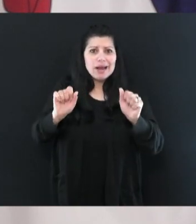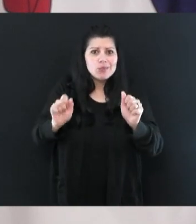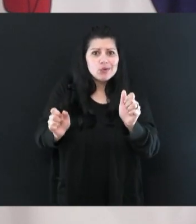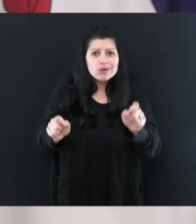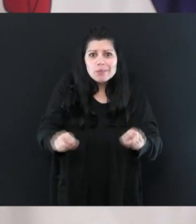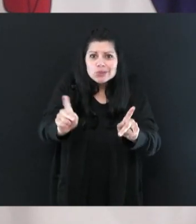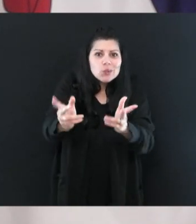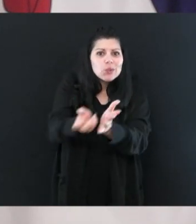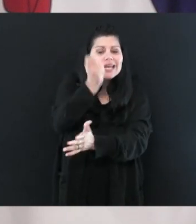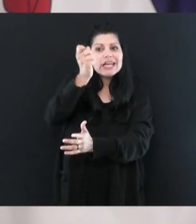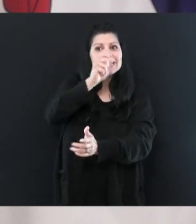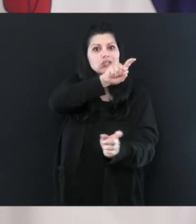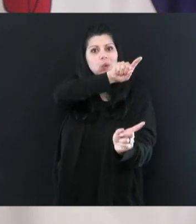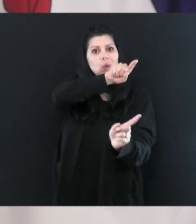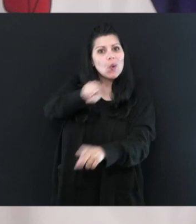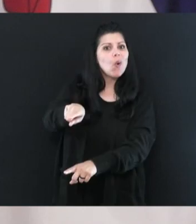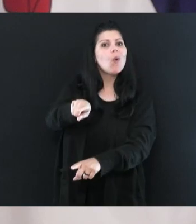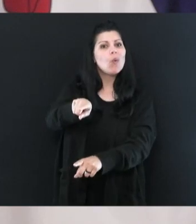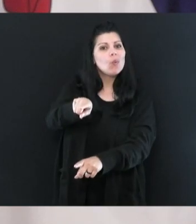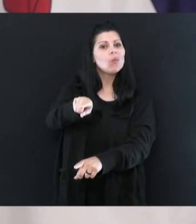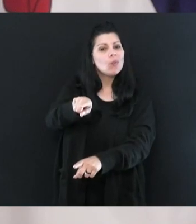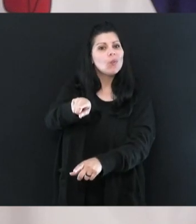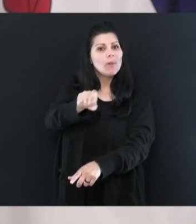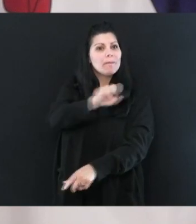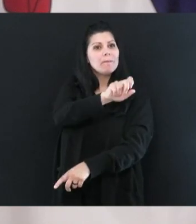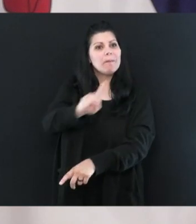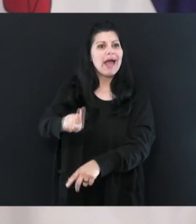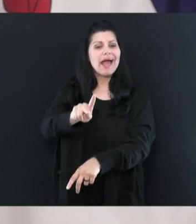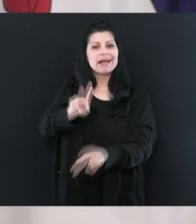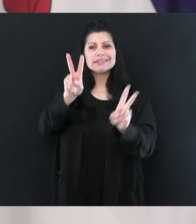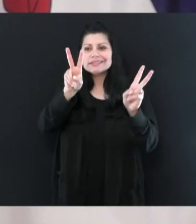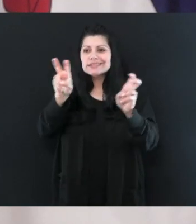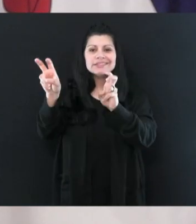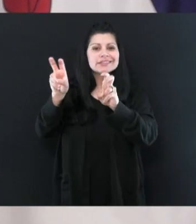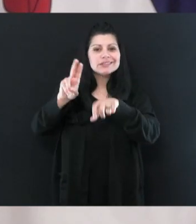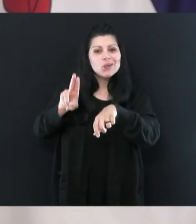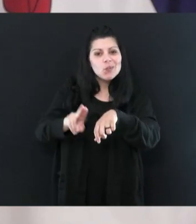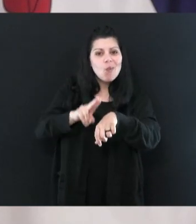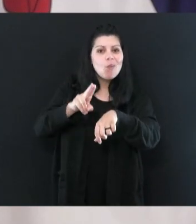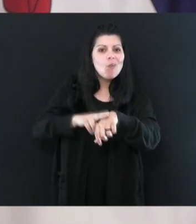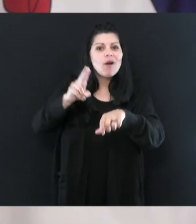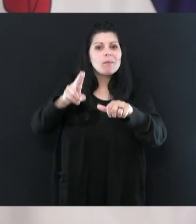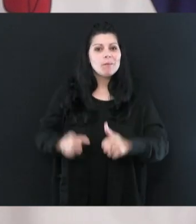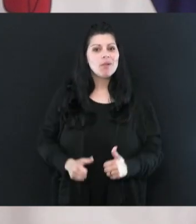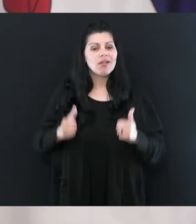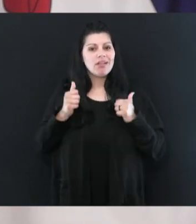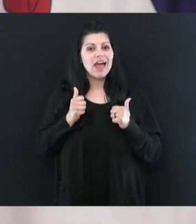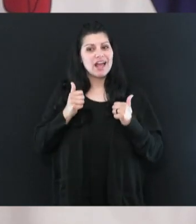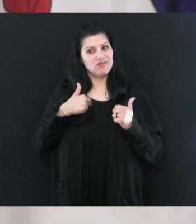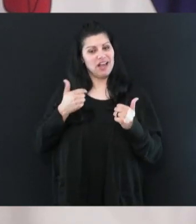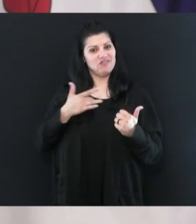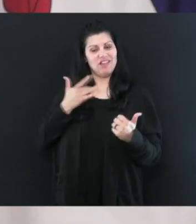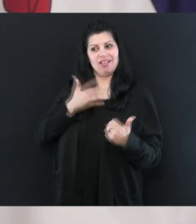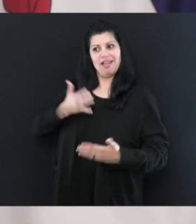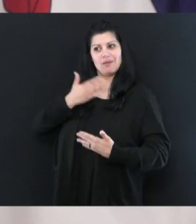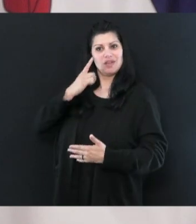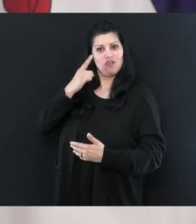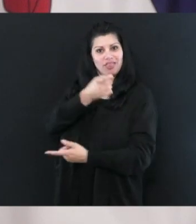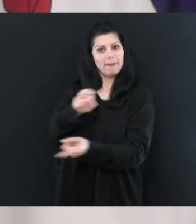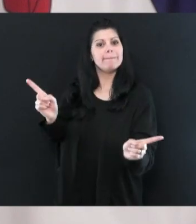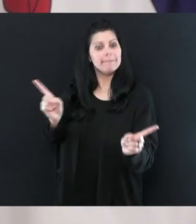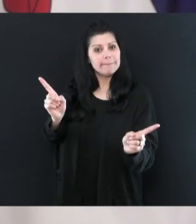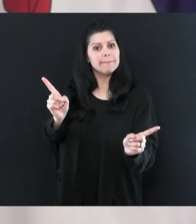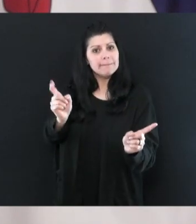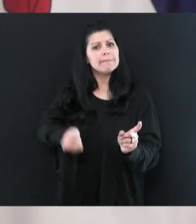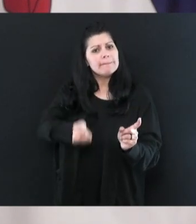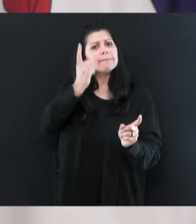to go back to something that's halfway normal. And I couldn't be happier for them. I really couldn't. I know